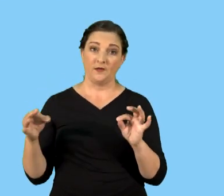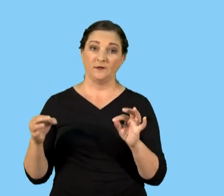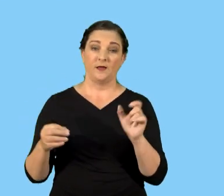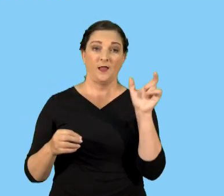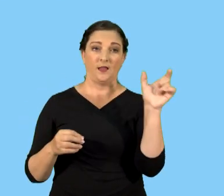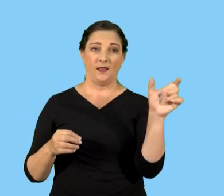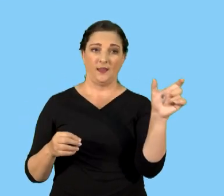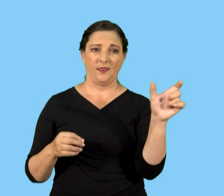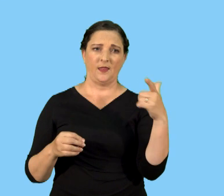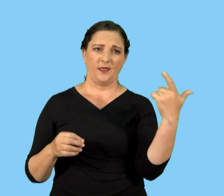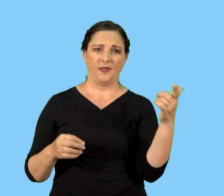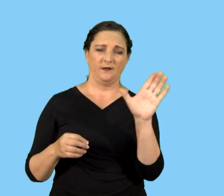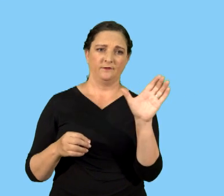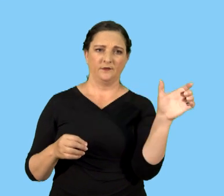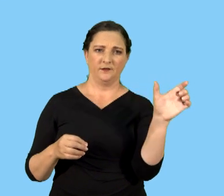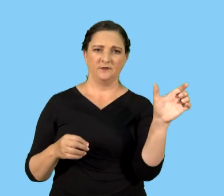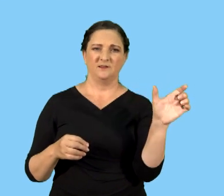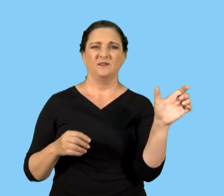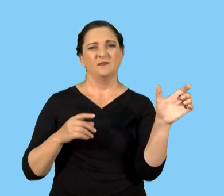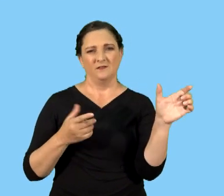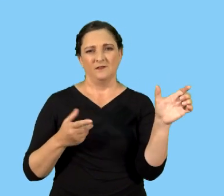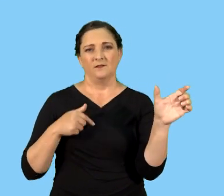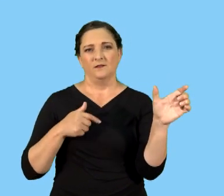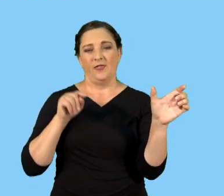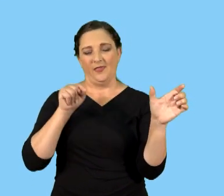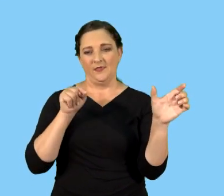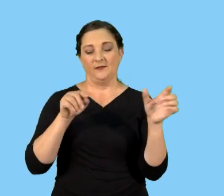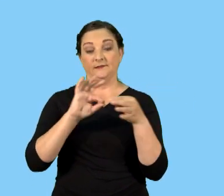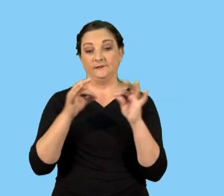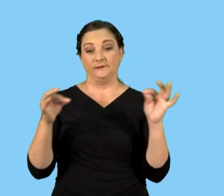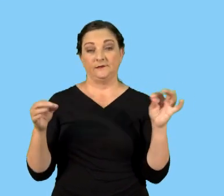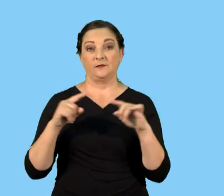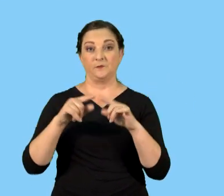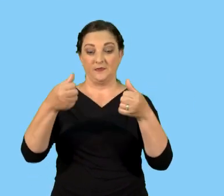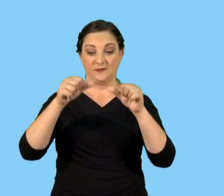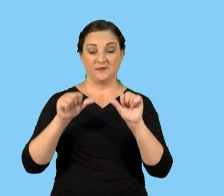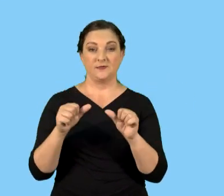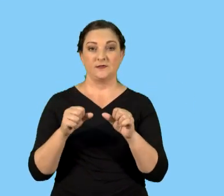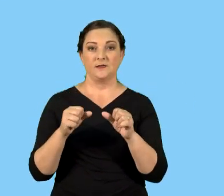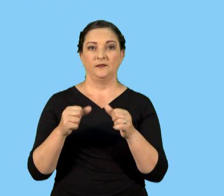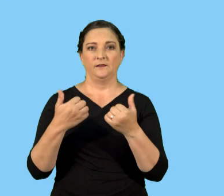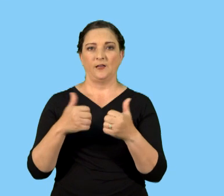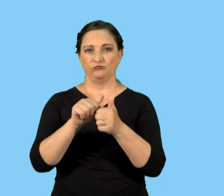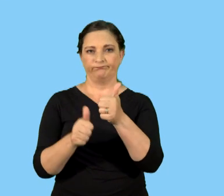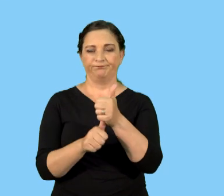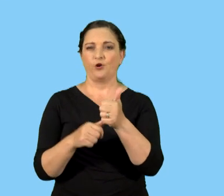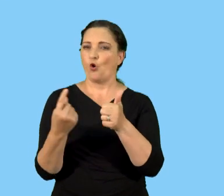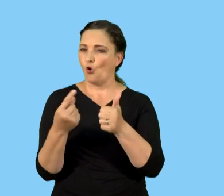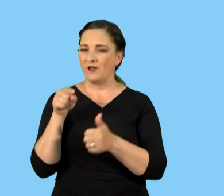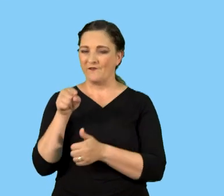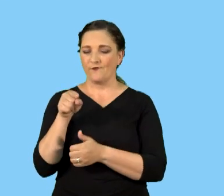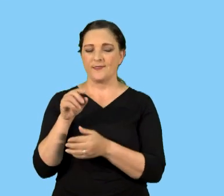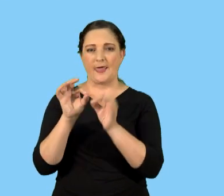or on the left-hand side of the chemical compound goes for everything in that particular compound. Whereas the subscript, it is only for